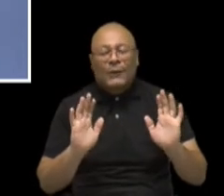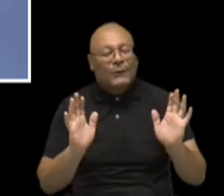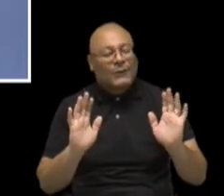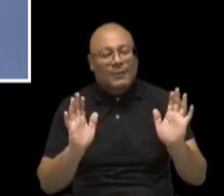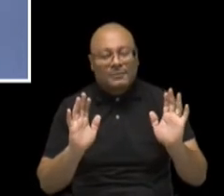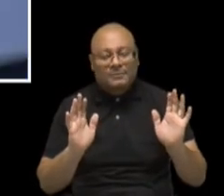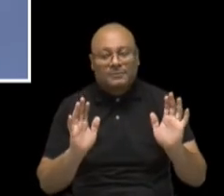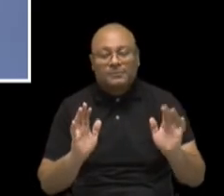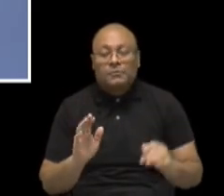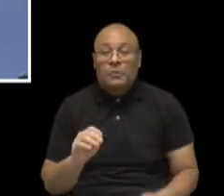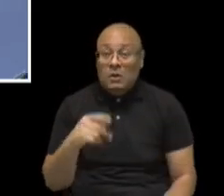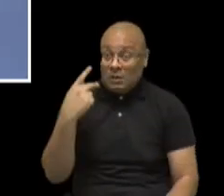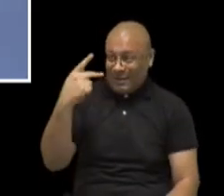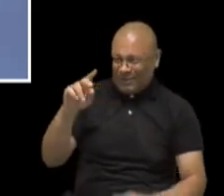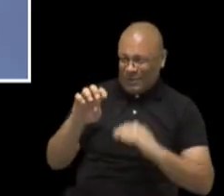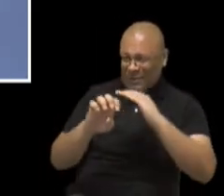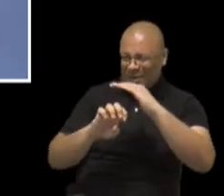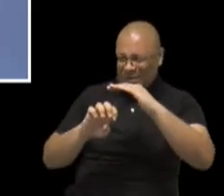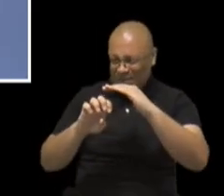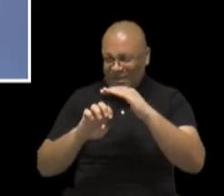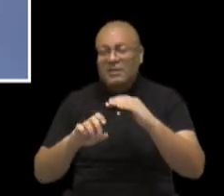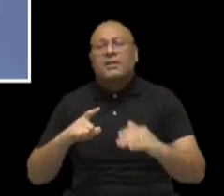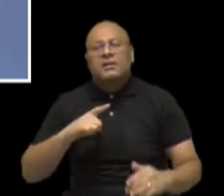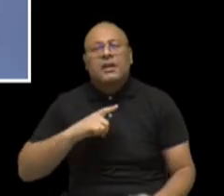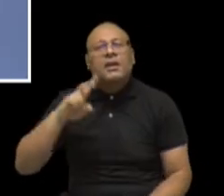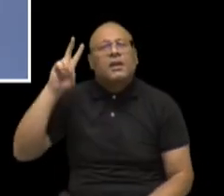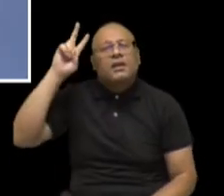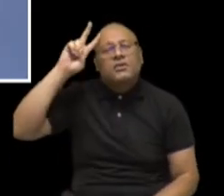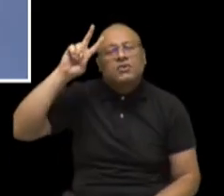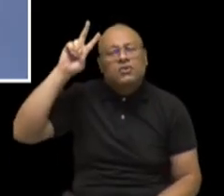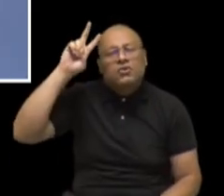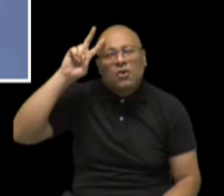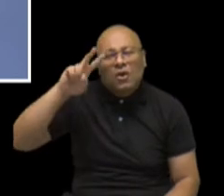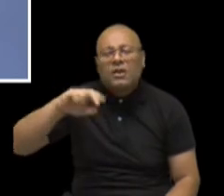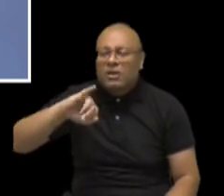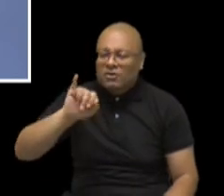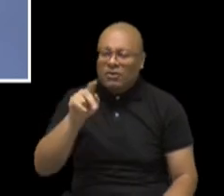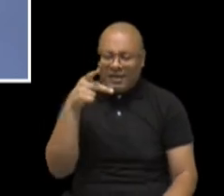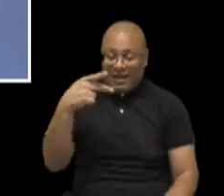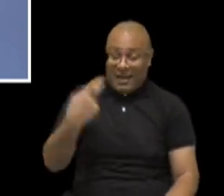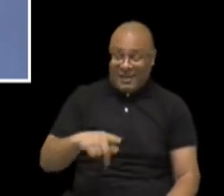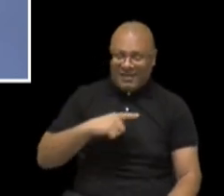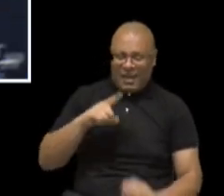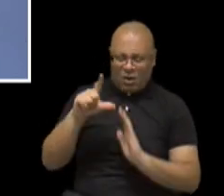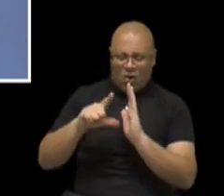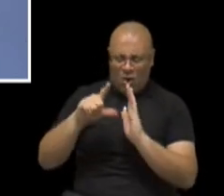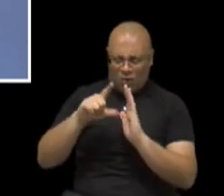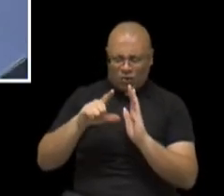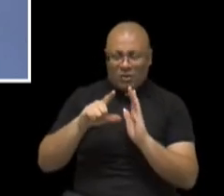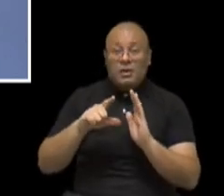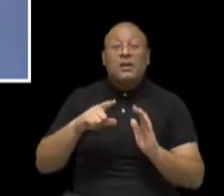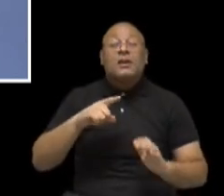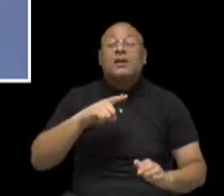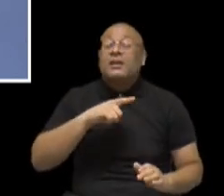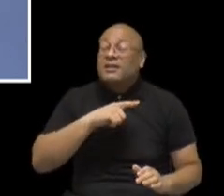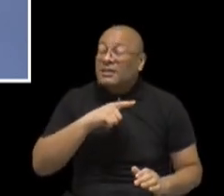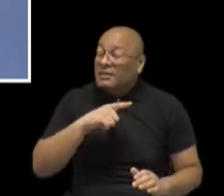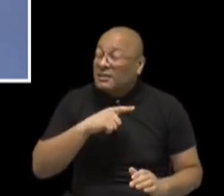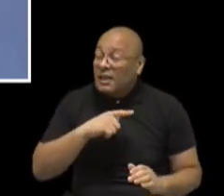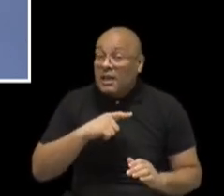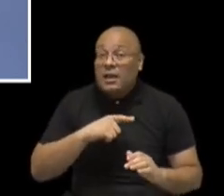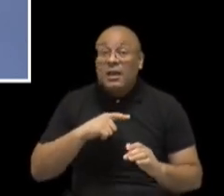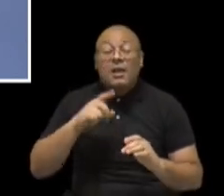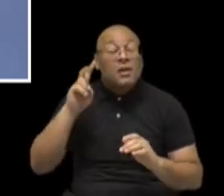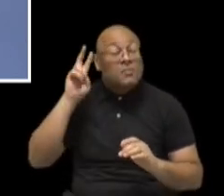M Missoni, which just launched a store here at JK Iguatemi, has been about fun and